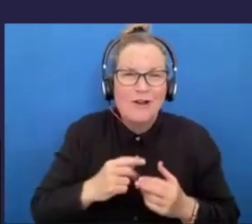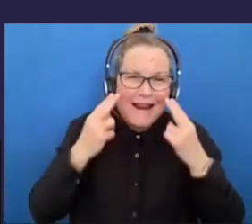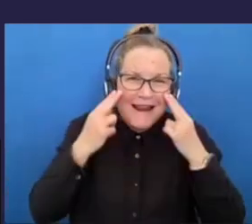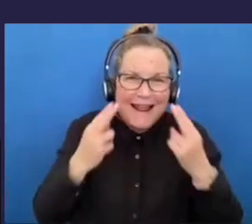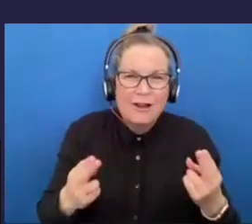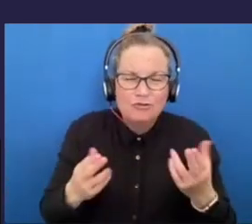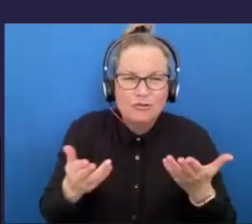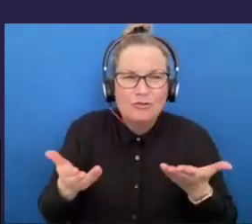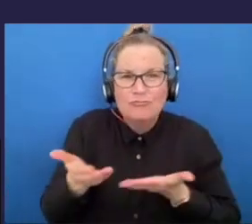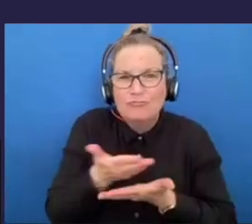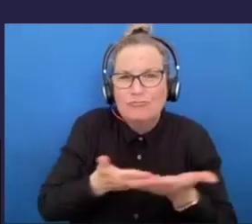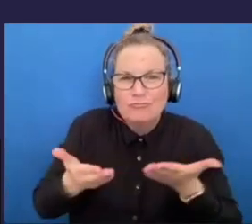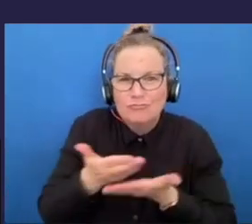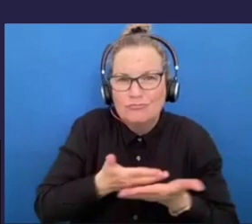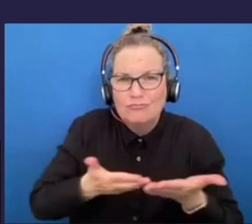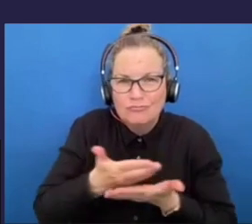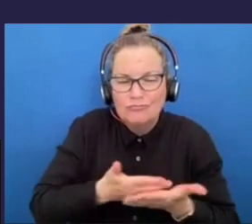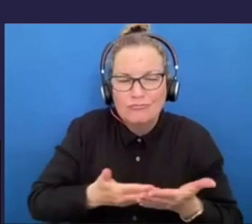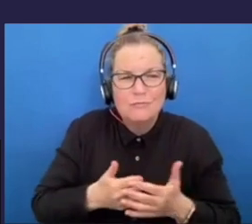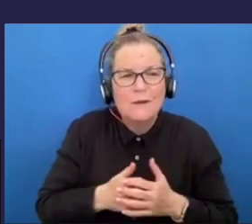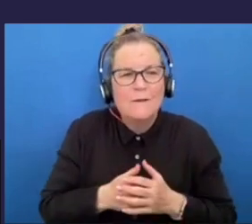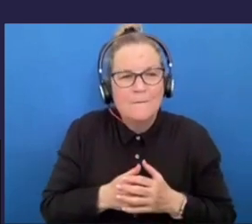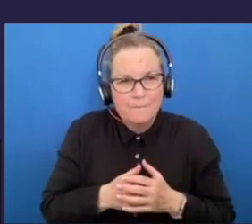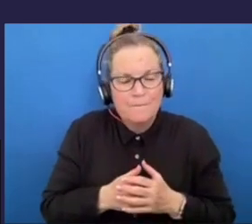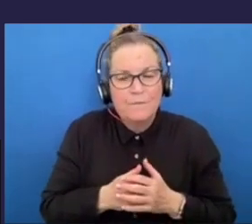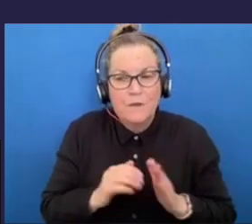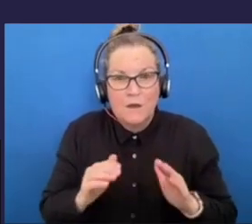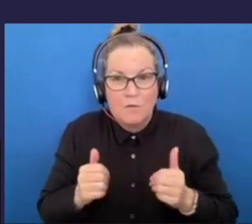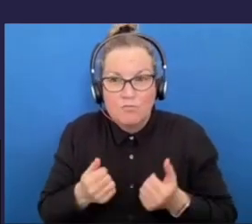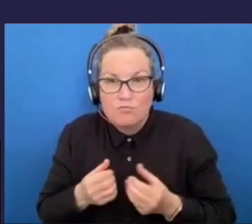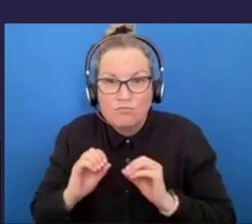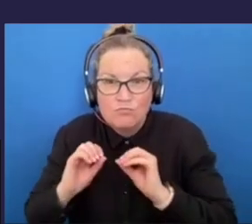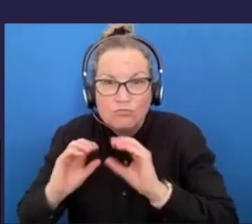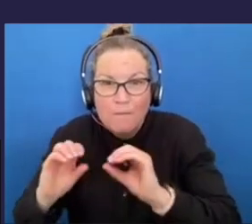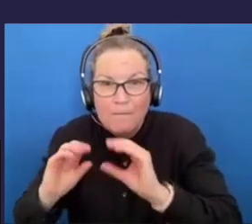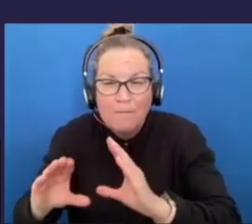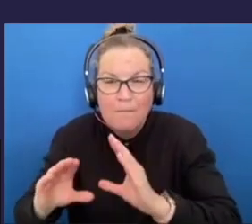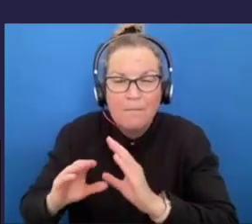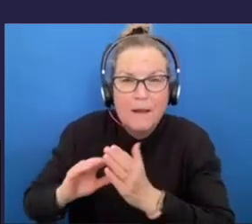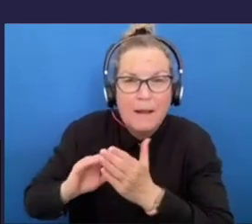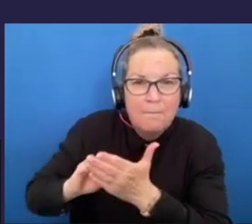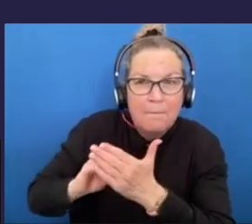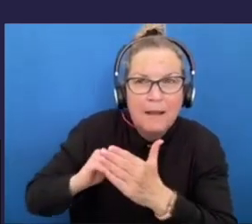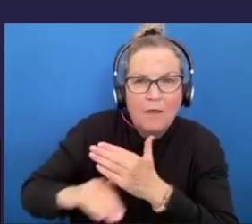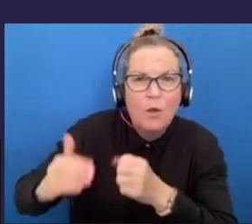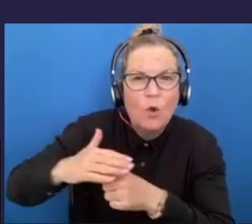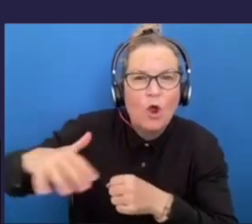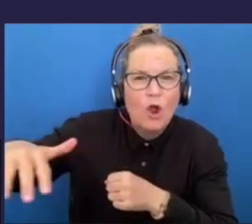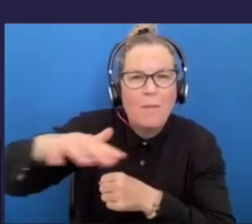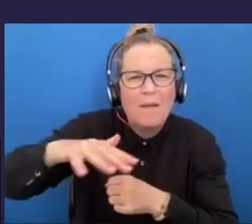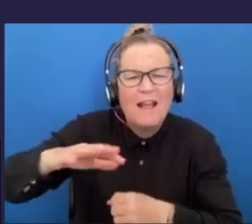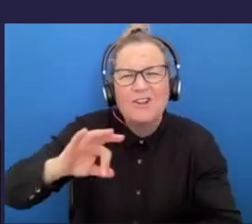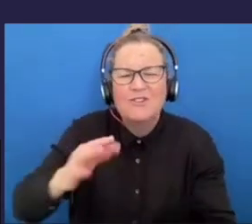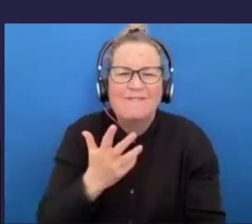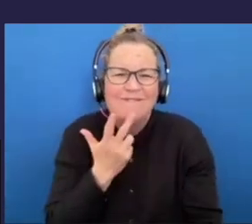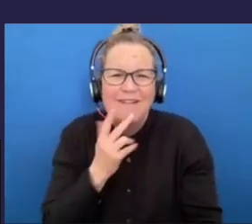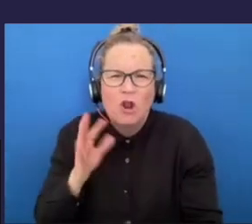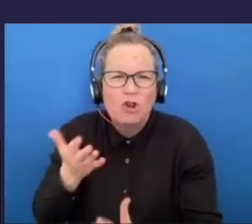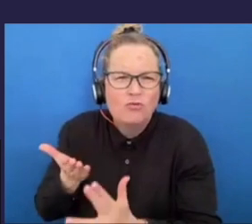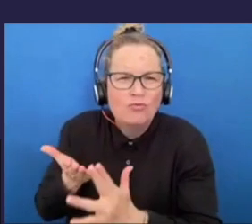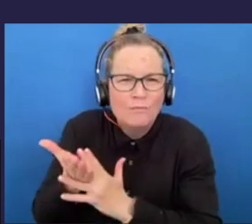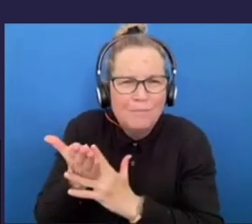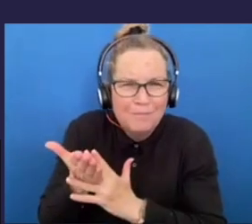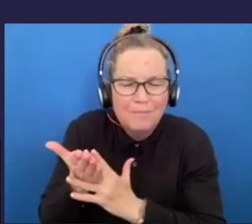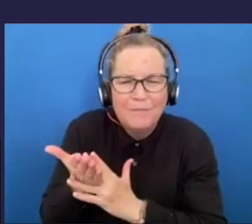are the supports that will be used to provide prompts and assistance in the workplace. They should not be artificial and intrusive and should be acceptable and